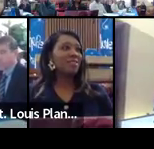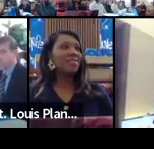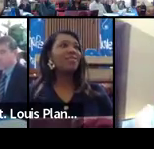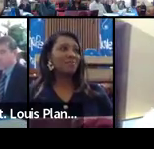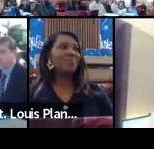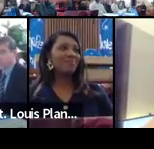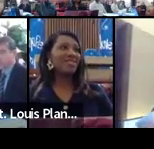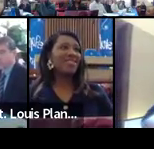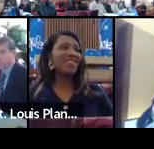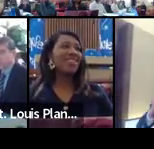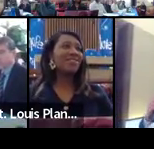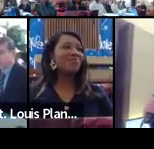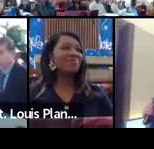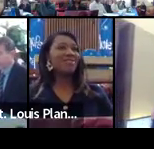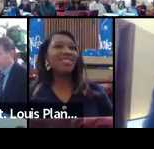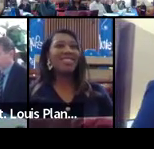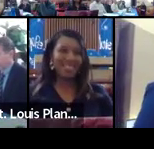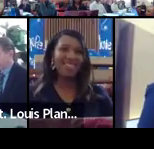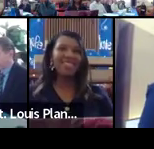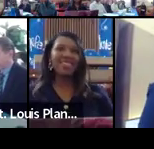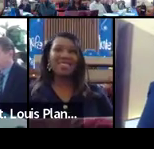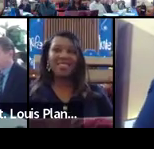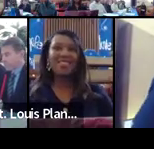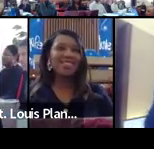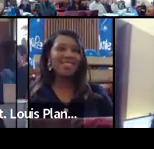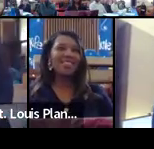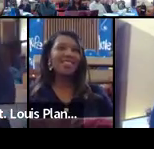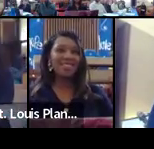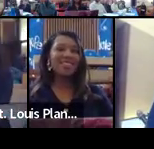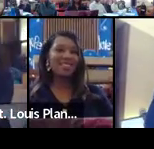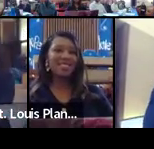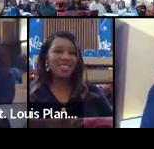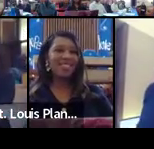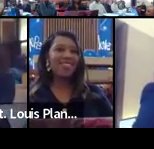In East West Gateway, there we go. My apologies.